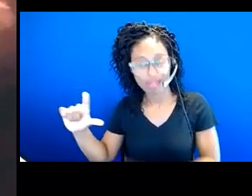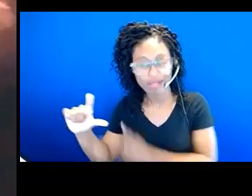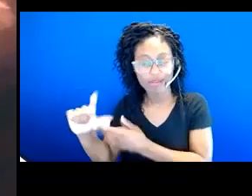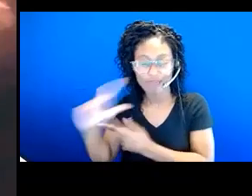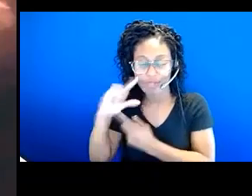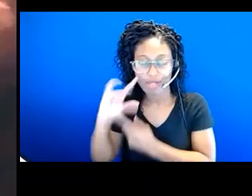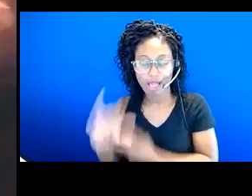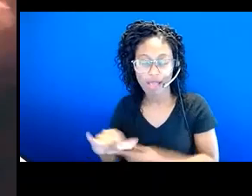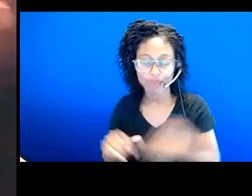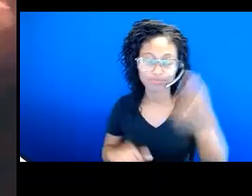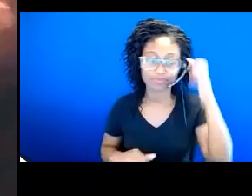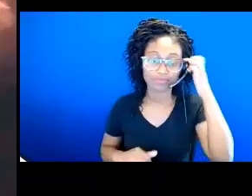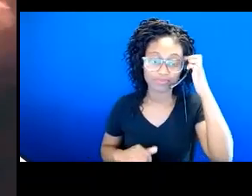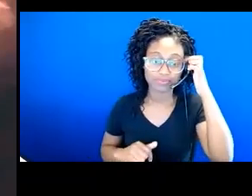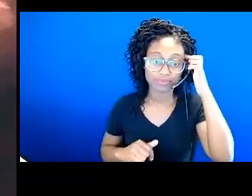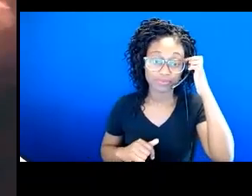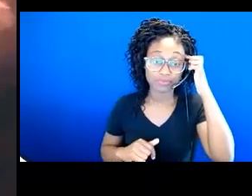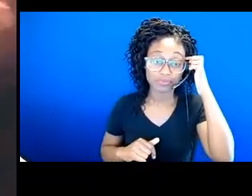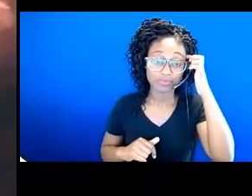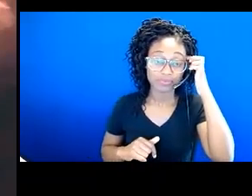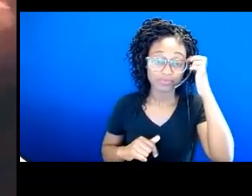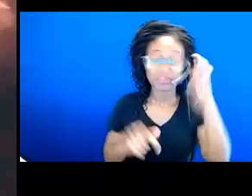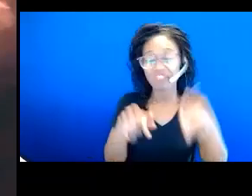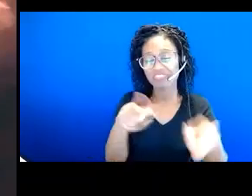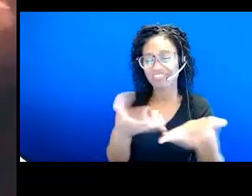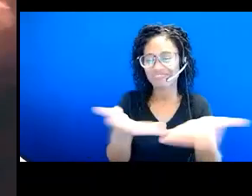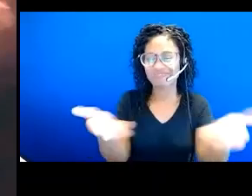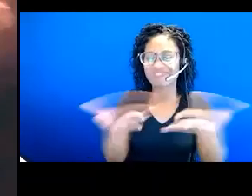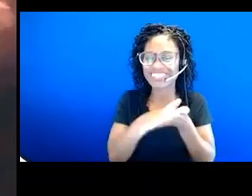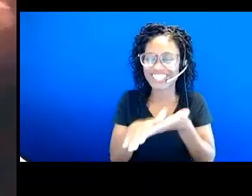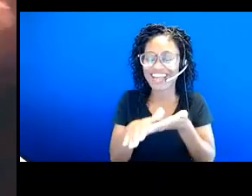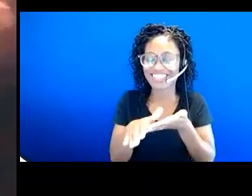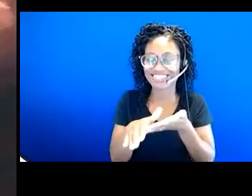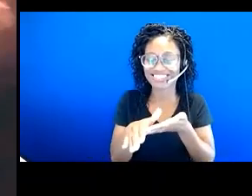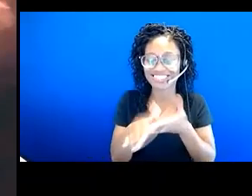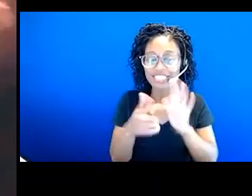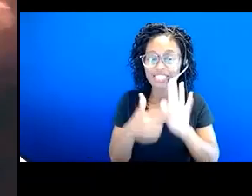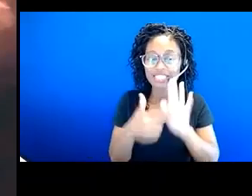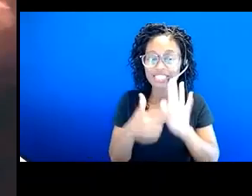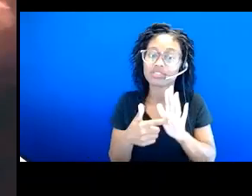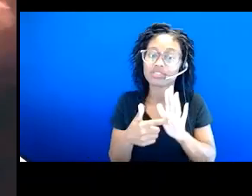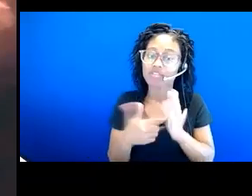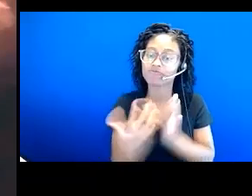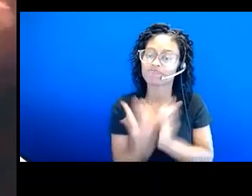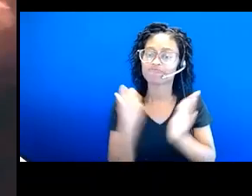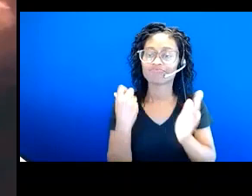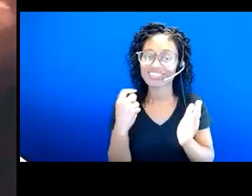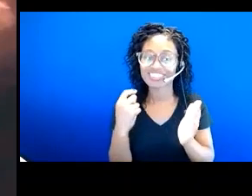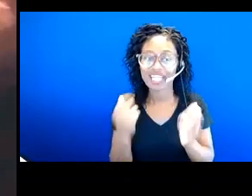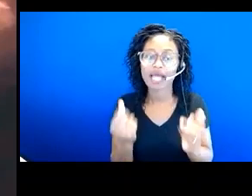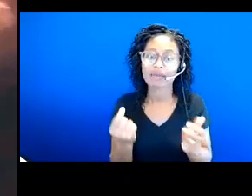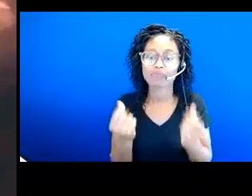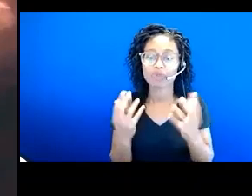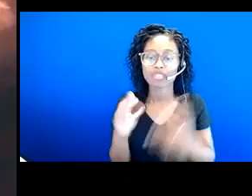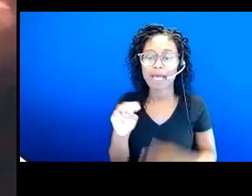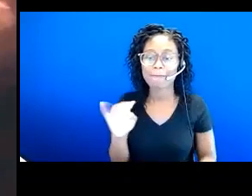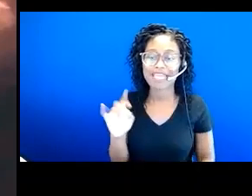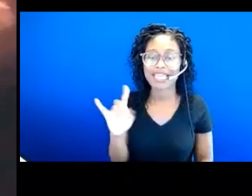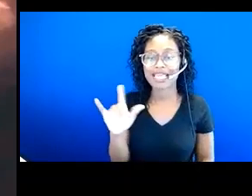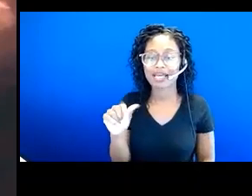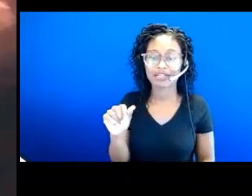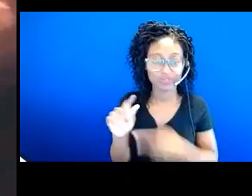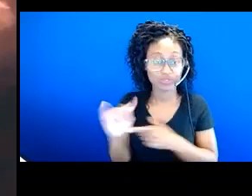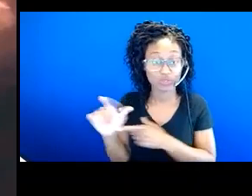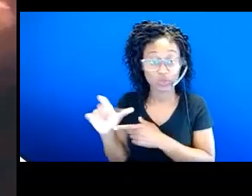So this is just a really nice example of making a lot of good use of the multimedia tools. Videos,